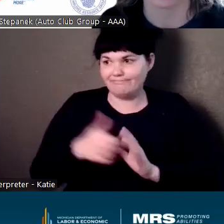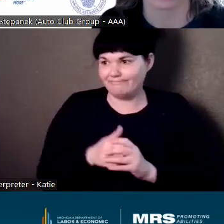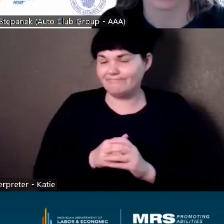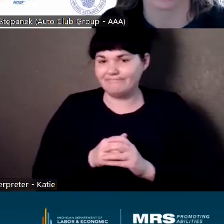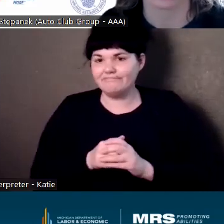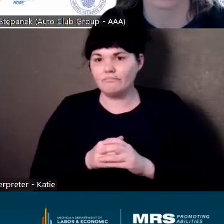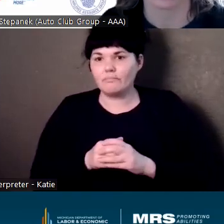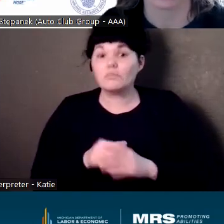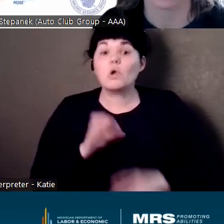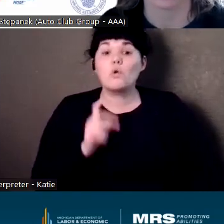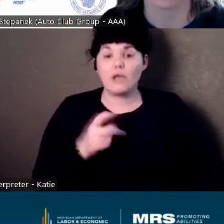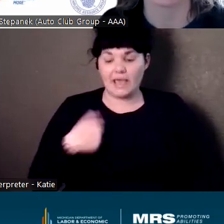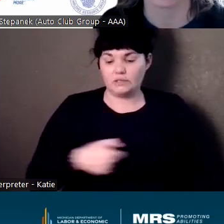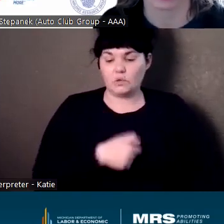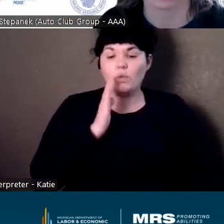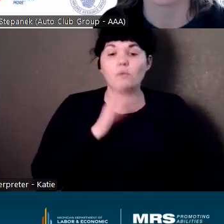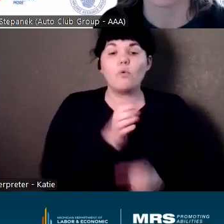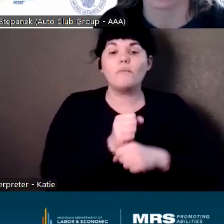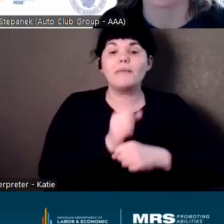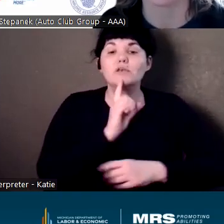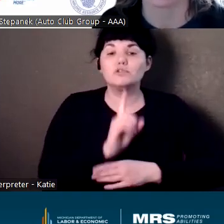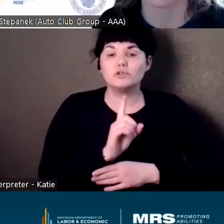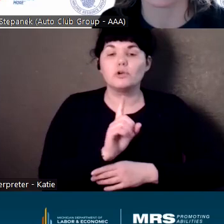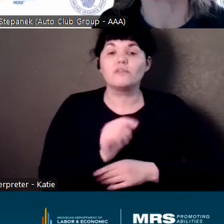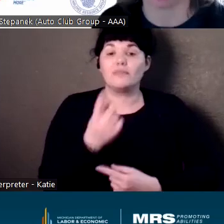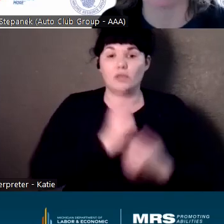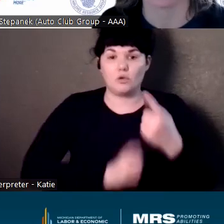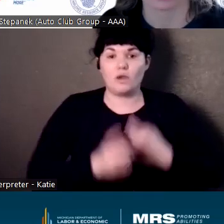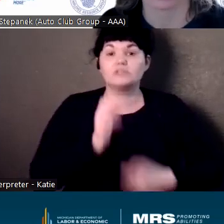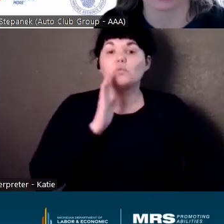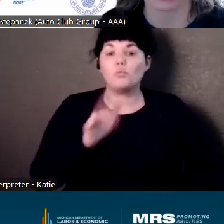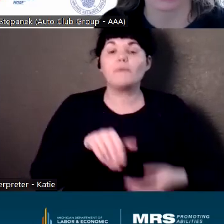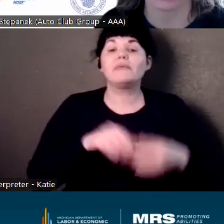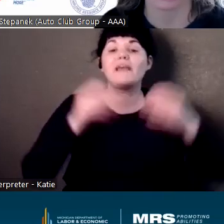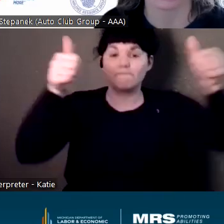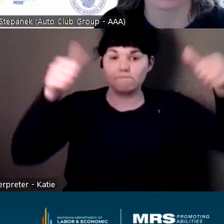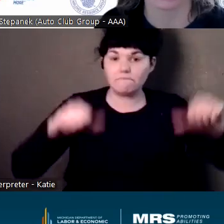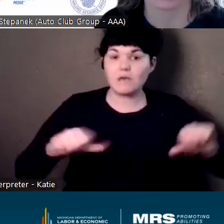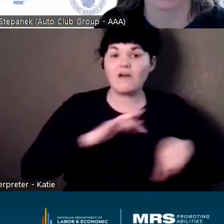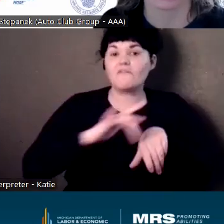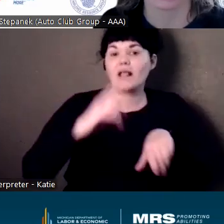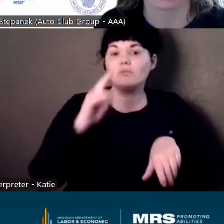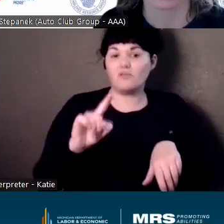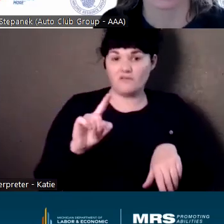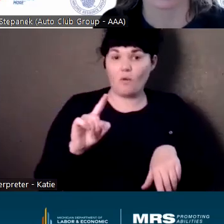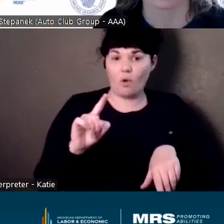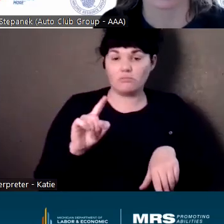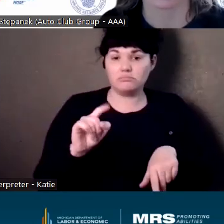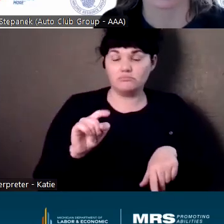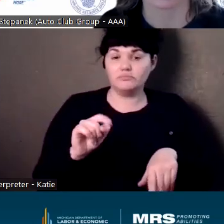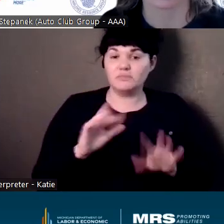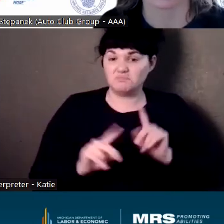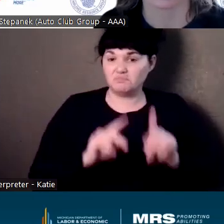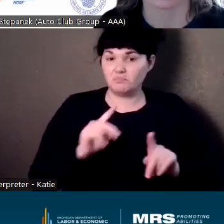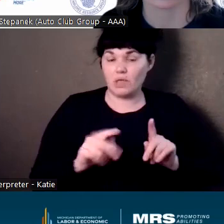So we'll make sure that these questions are available for the panelists. And if there's anything that needs to be answered after